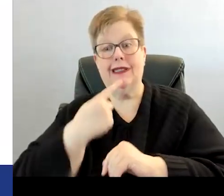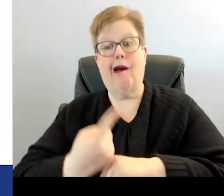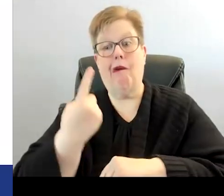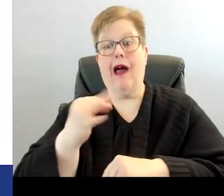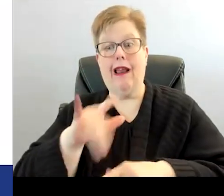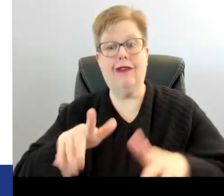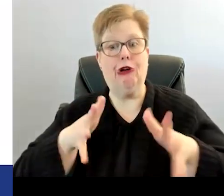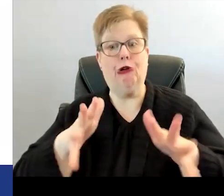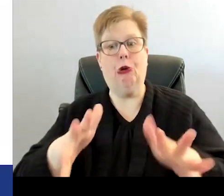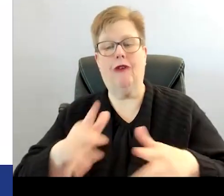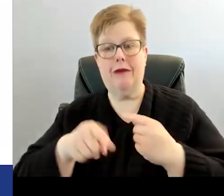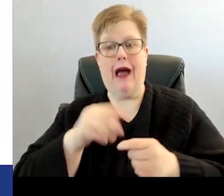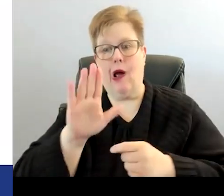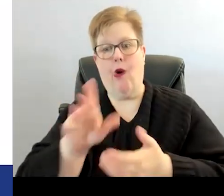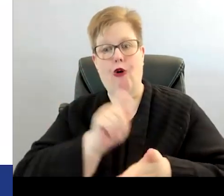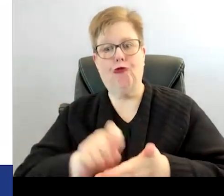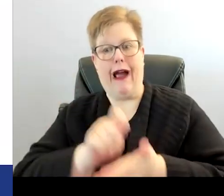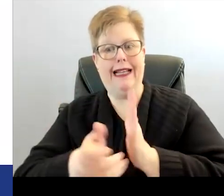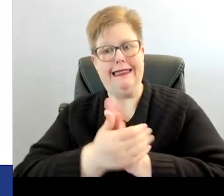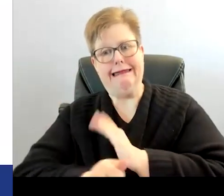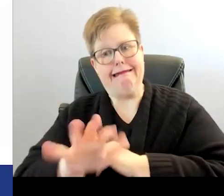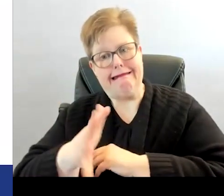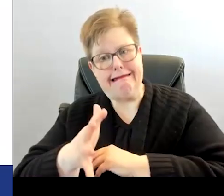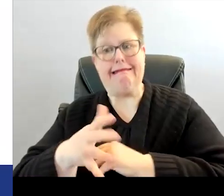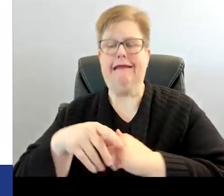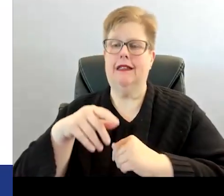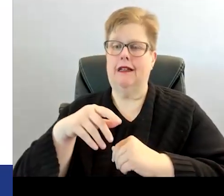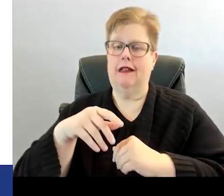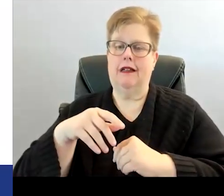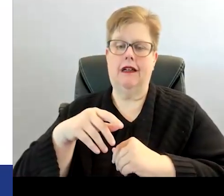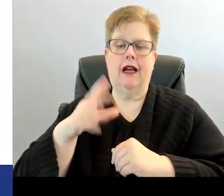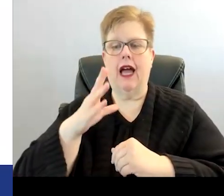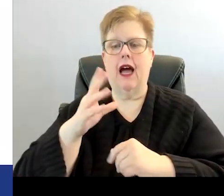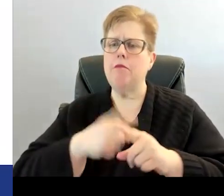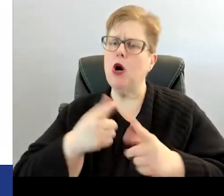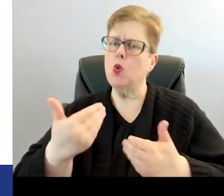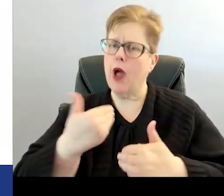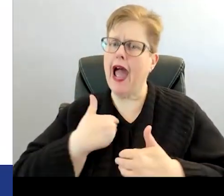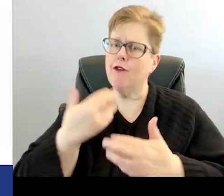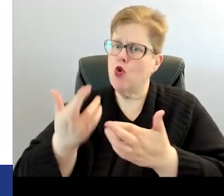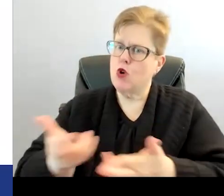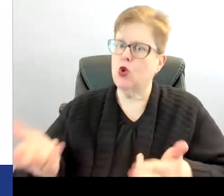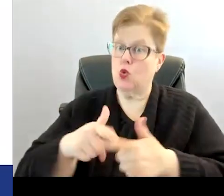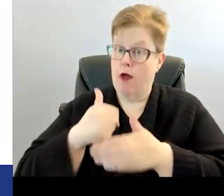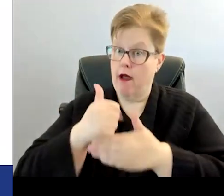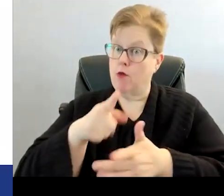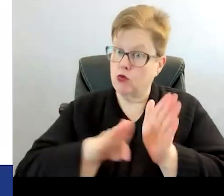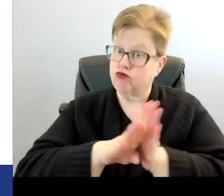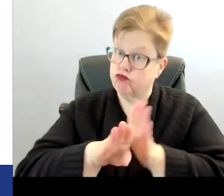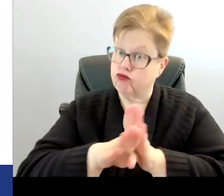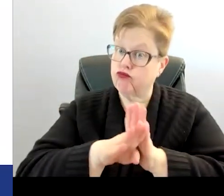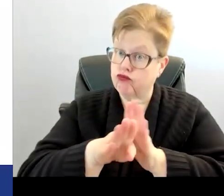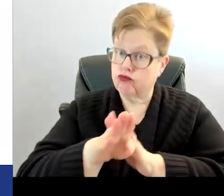were nervous about were your writing skills, in addition to having resources to help you continue to develop